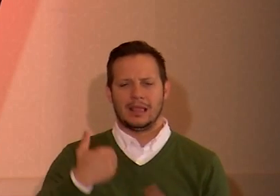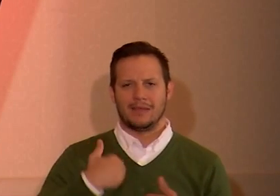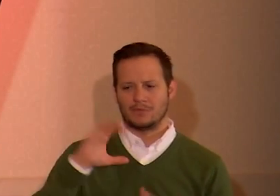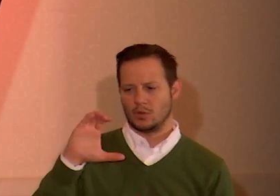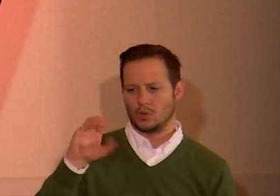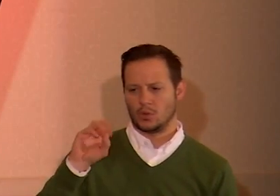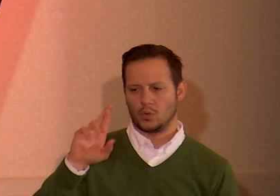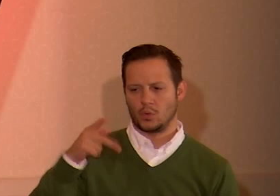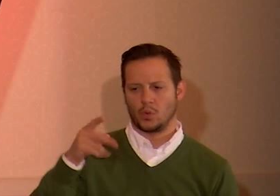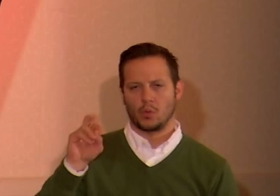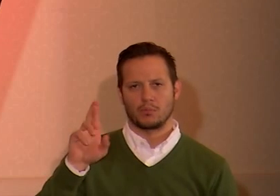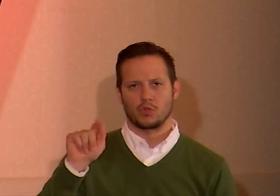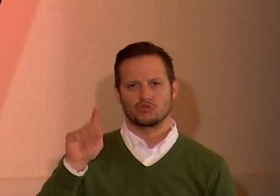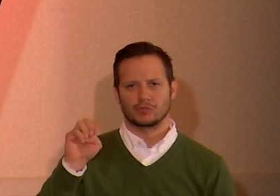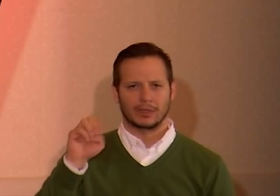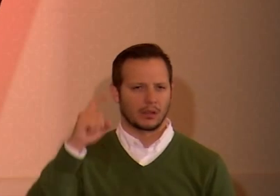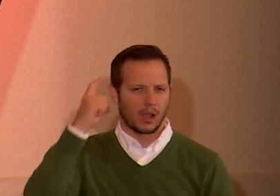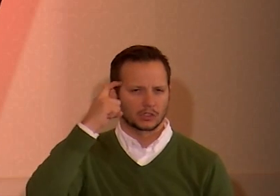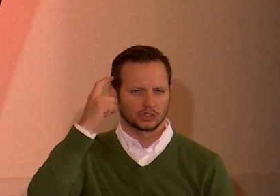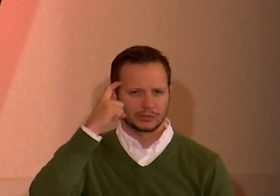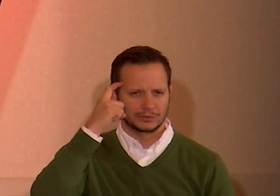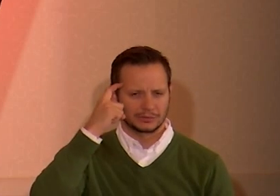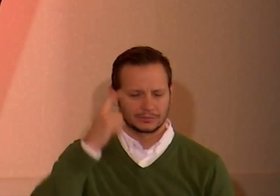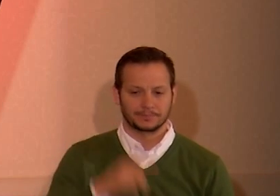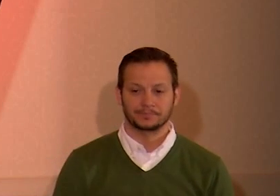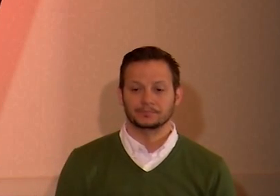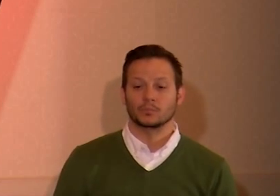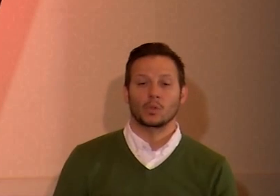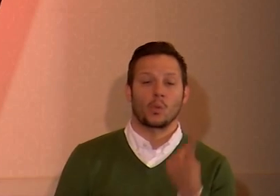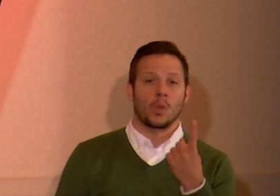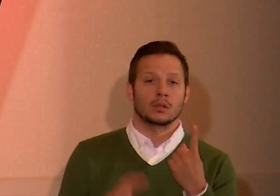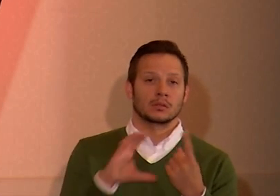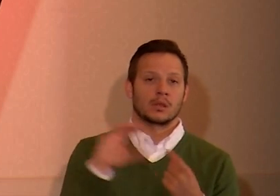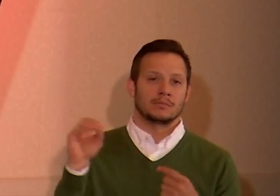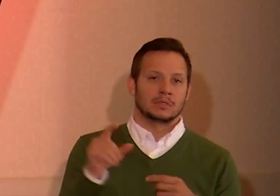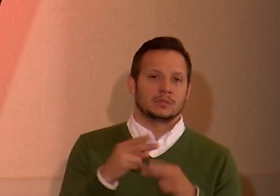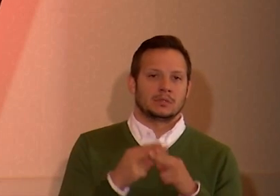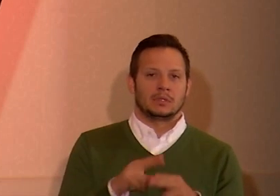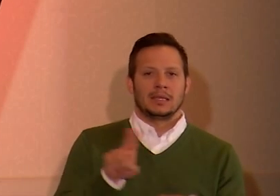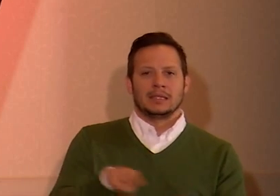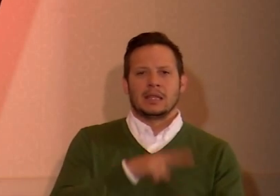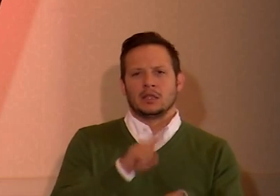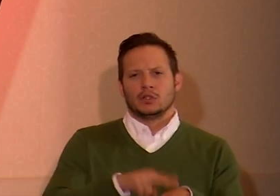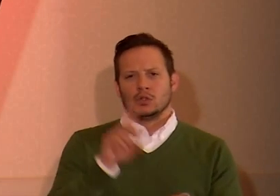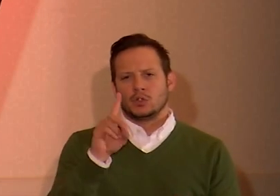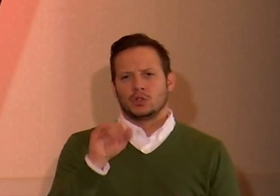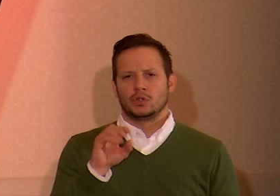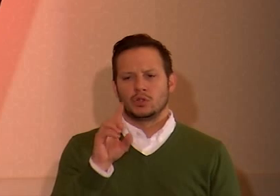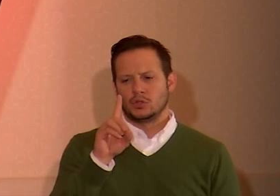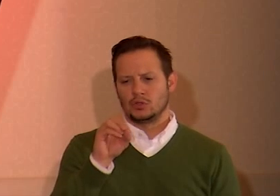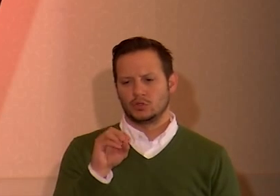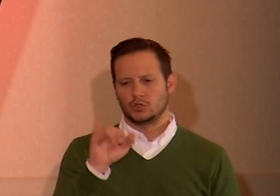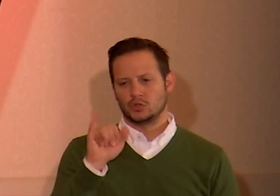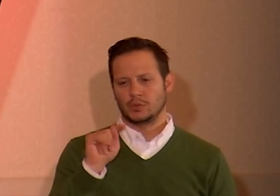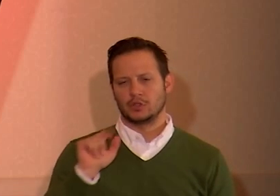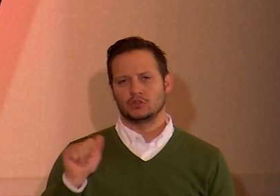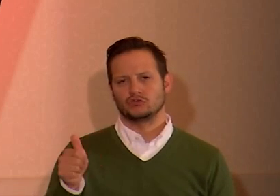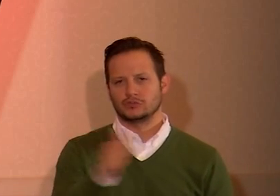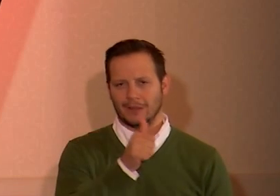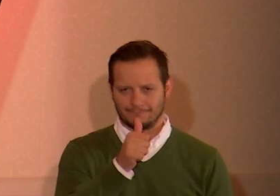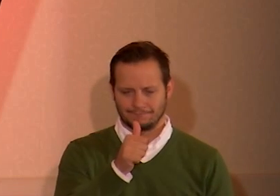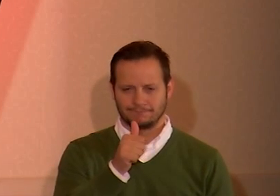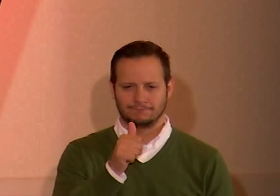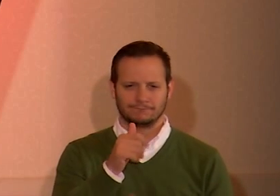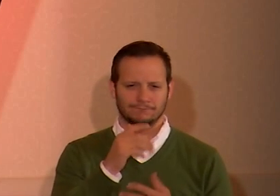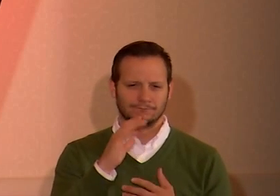Now, one of the companies making this claim is the national do-it-yourself arts and crafts chain called